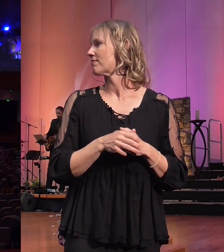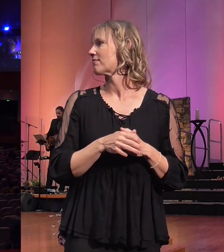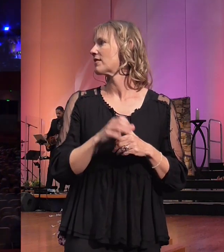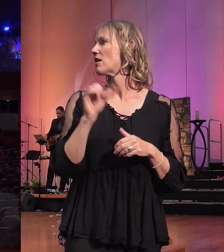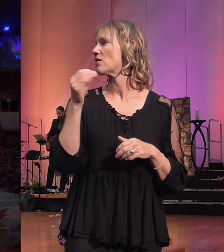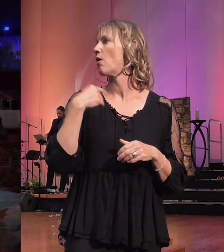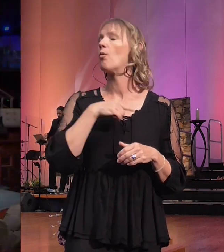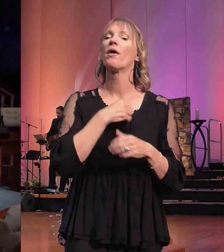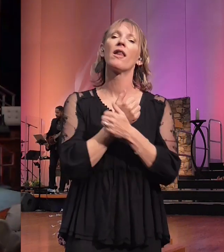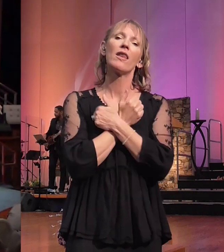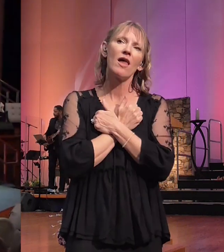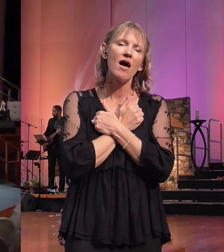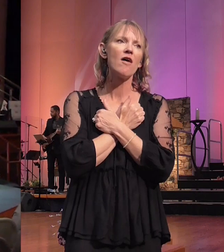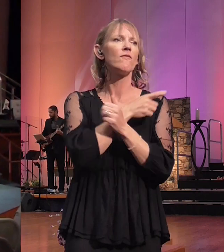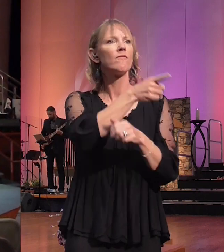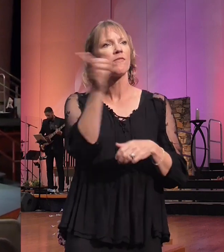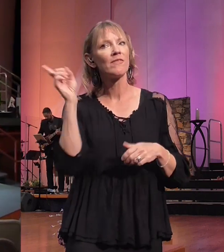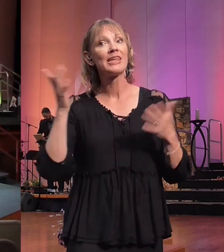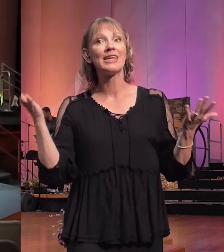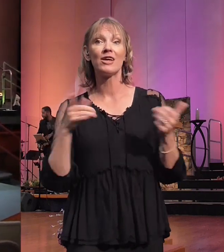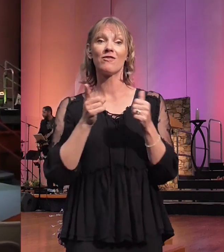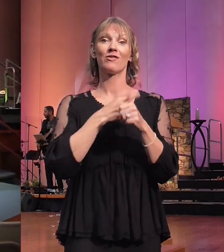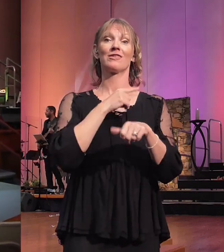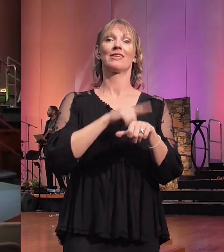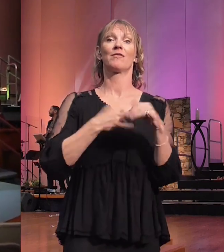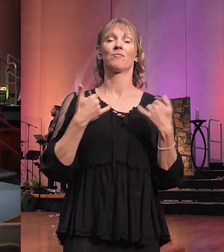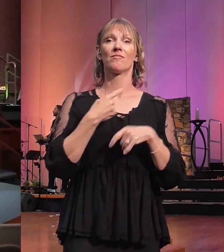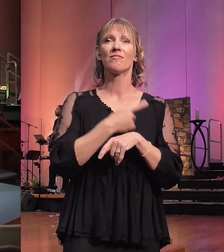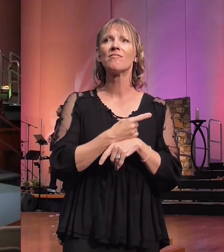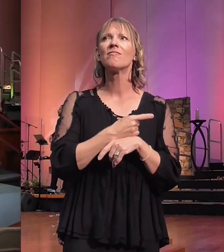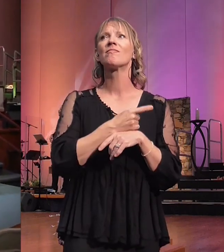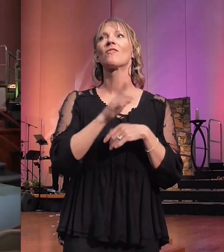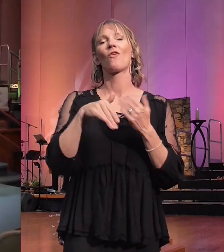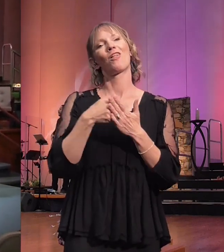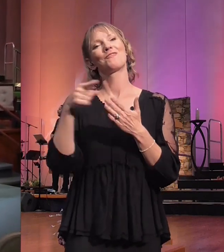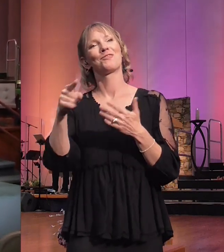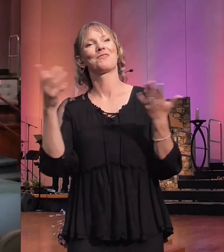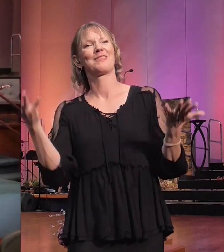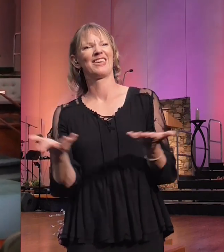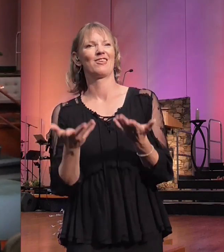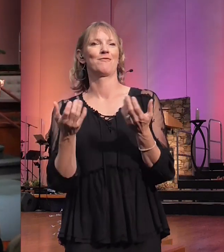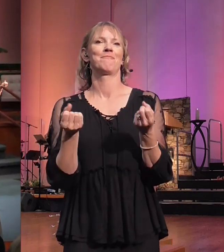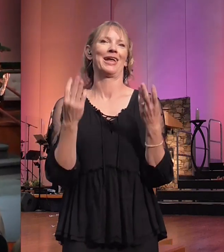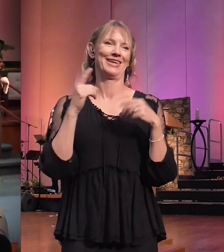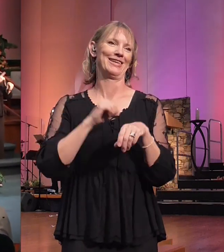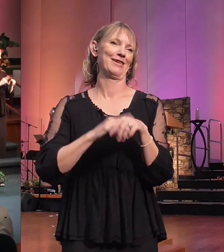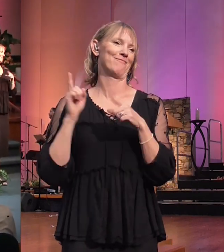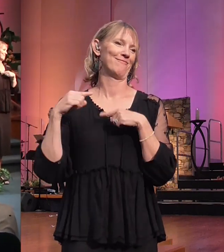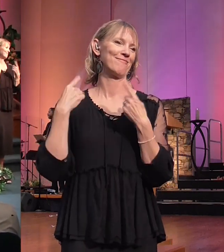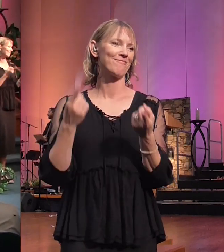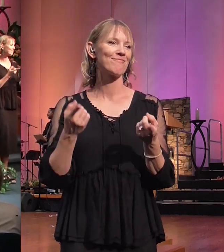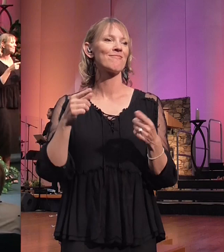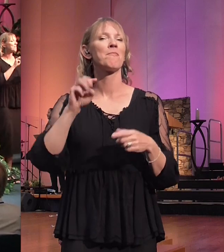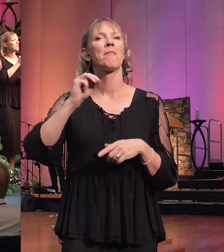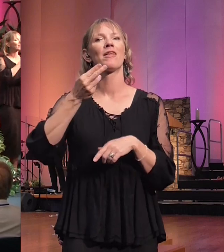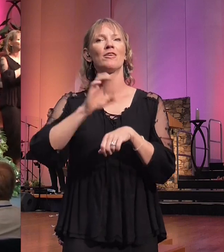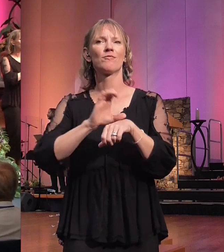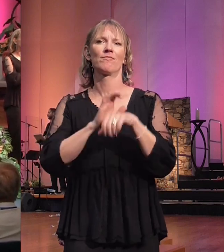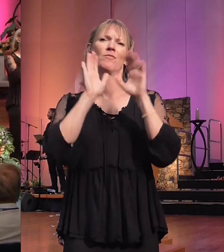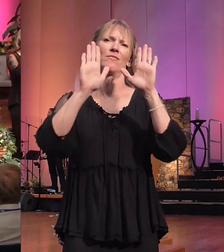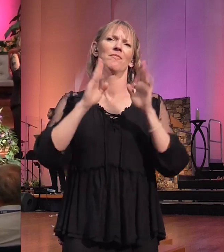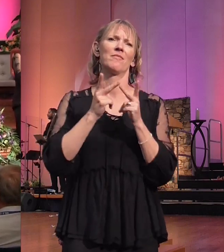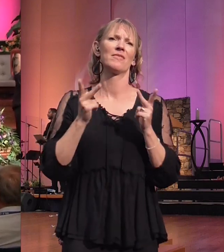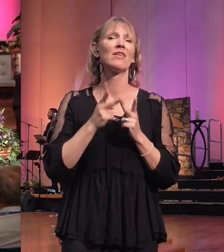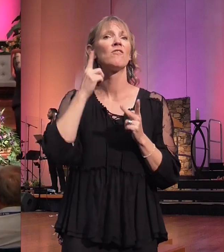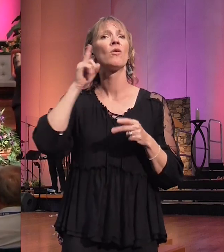So we love all of you who are here for the first time today, and all of you who have been here many times. Mile High is a wonderful place, and